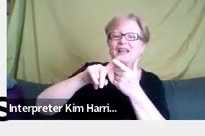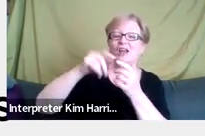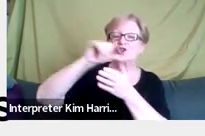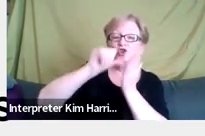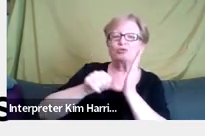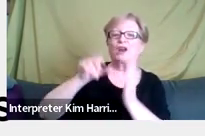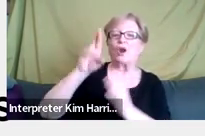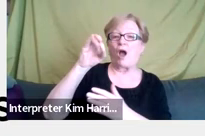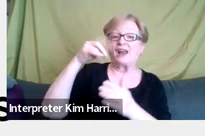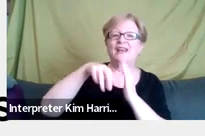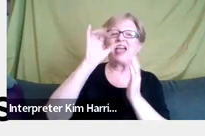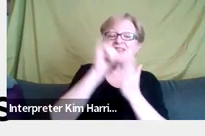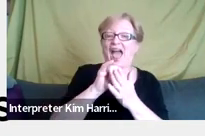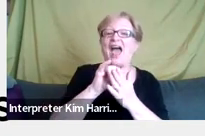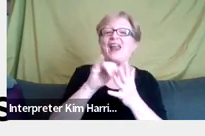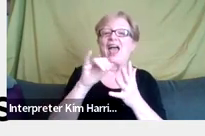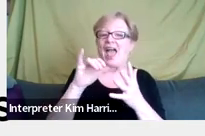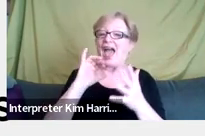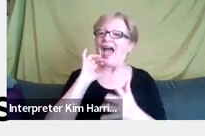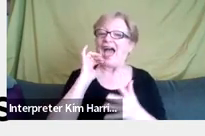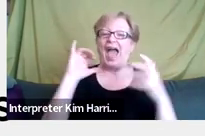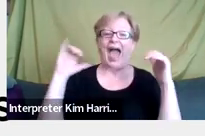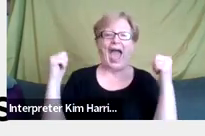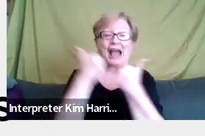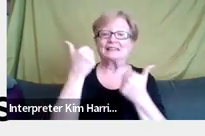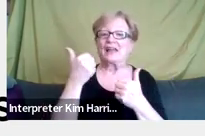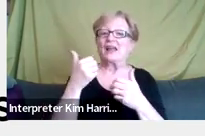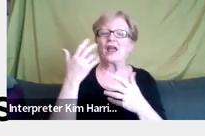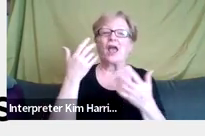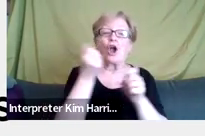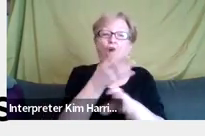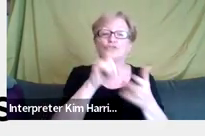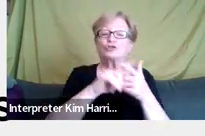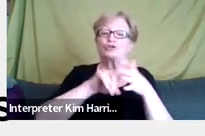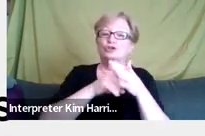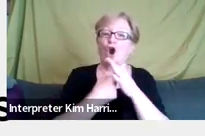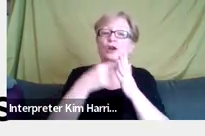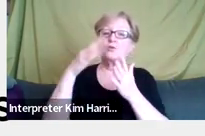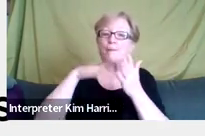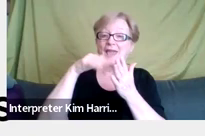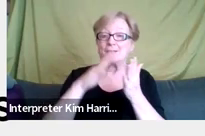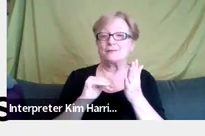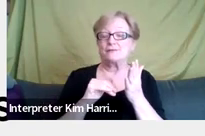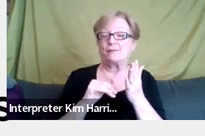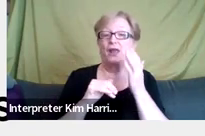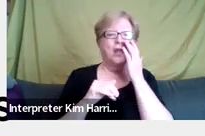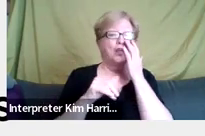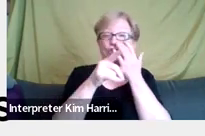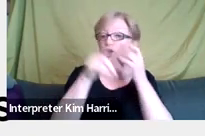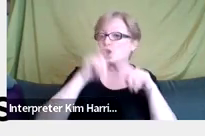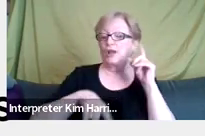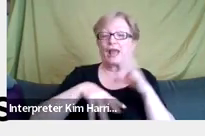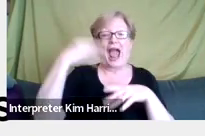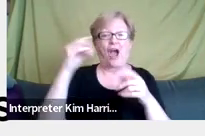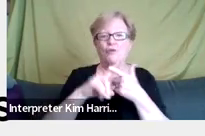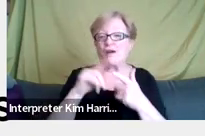That accident is what caused her to start painting because she was not able to get out of bed.